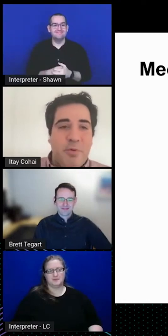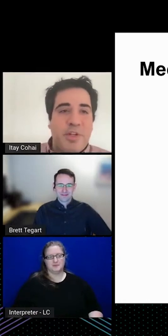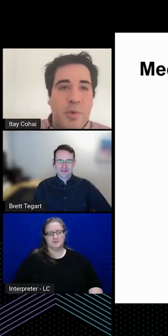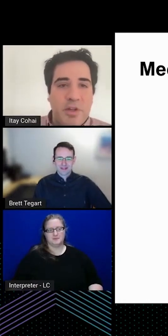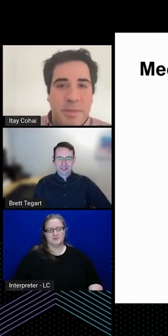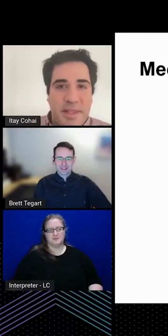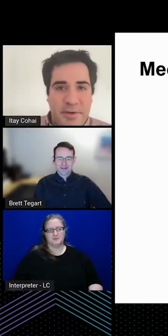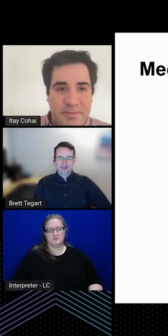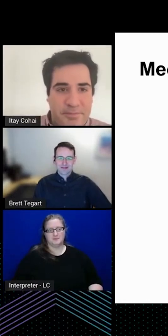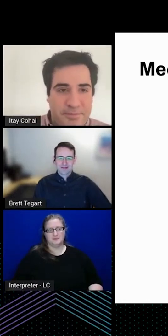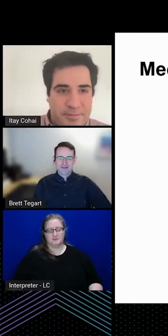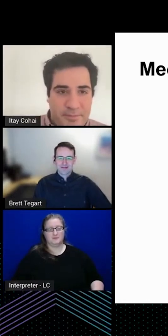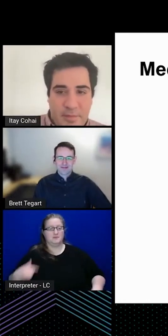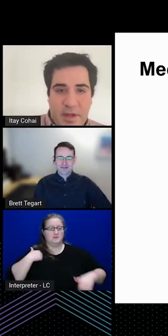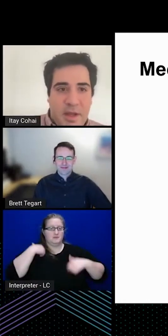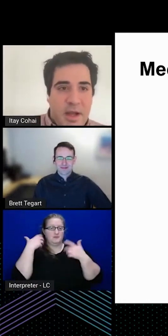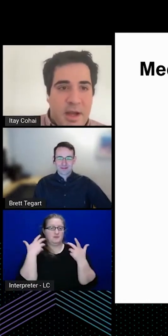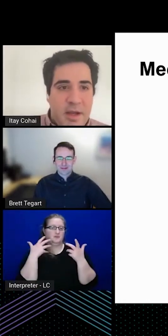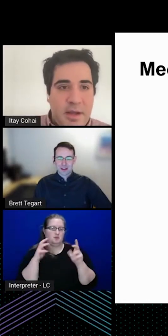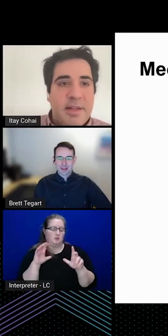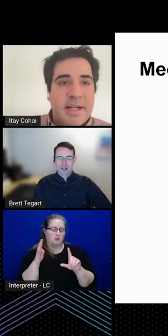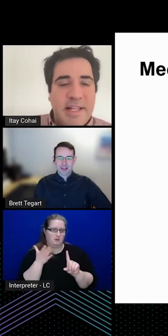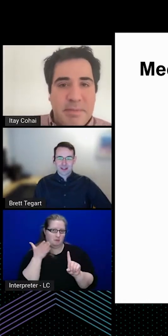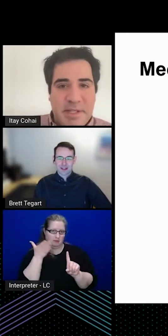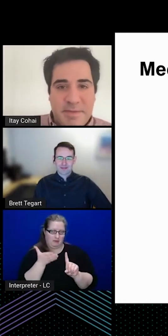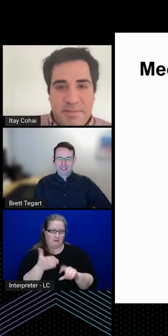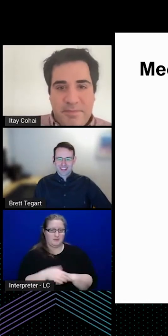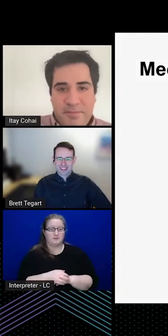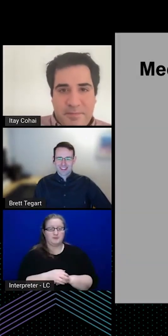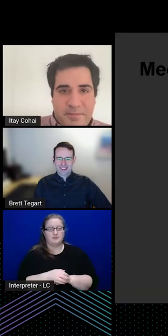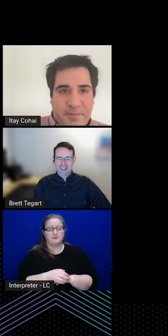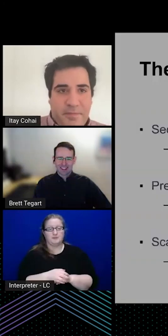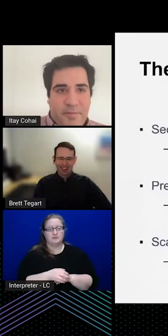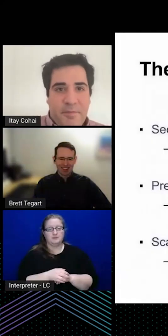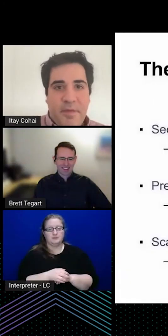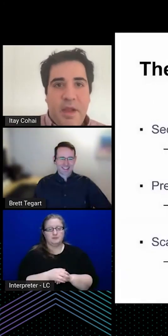and that we don't want to be there. Next slide, please.